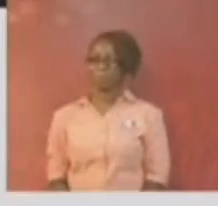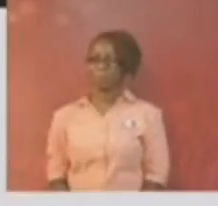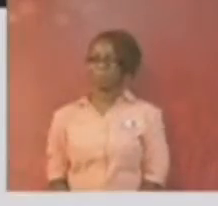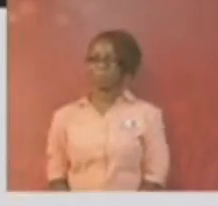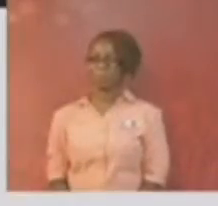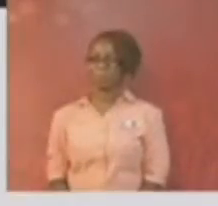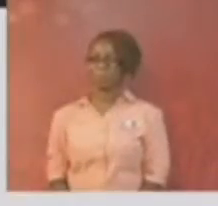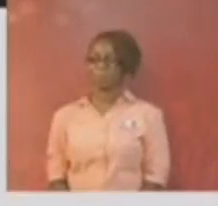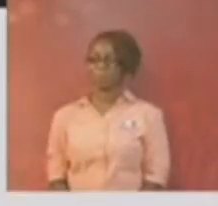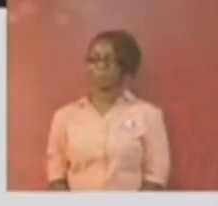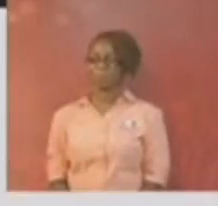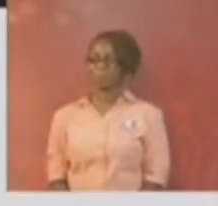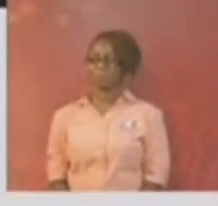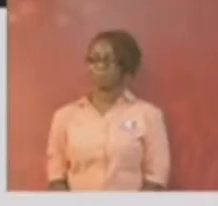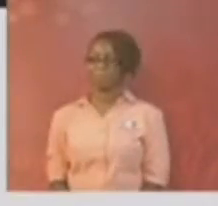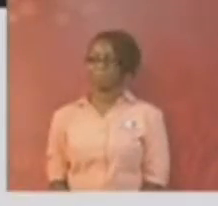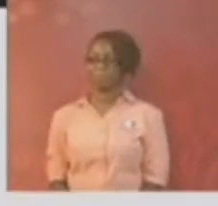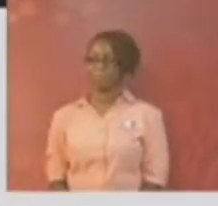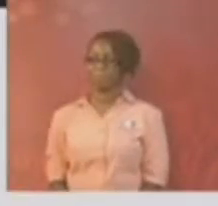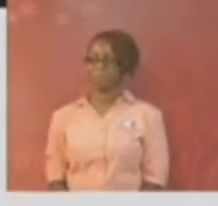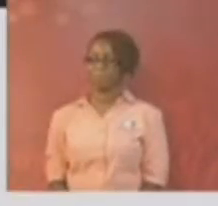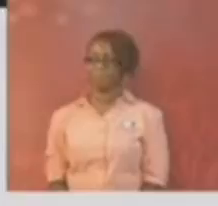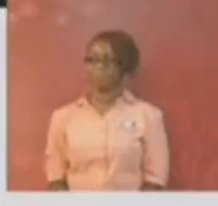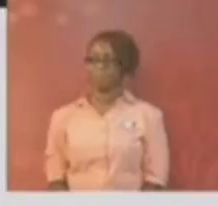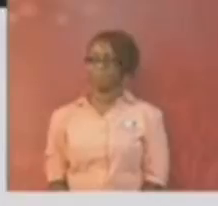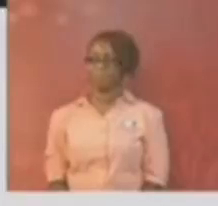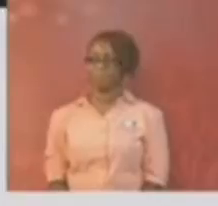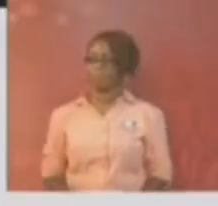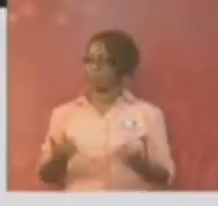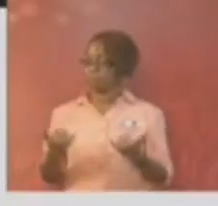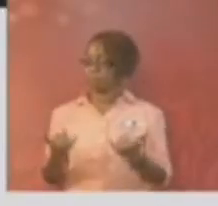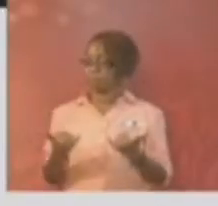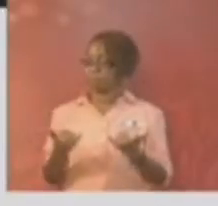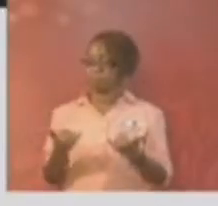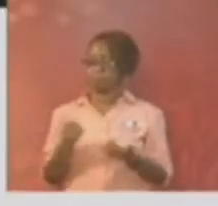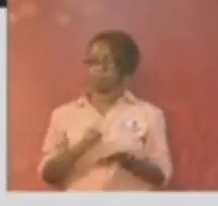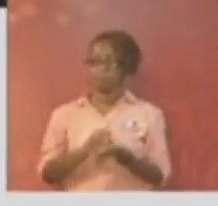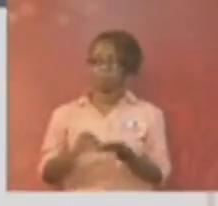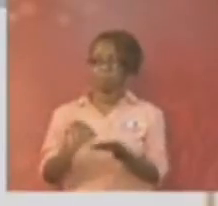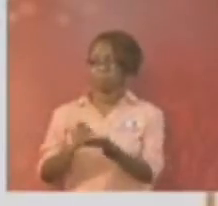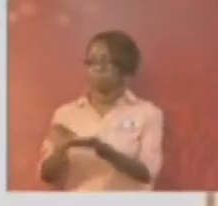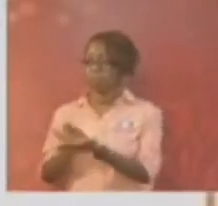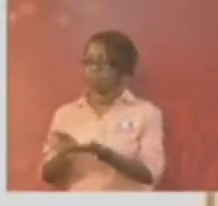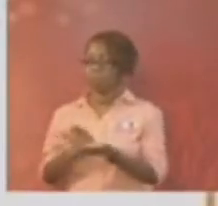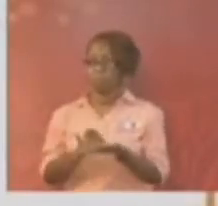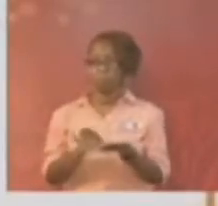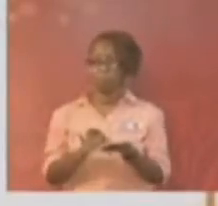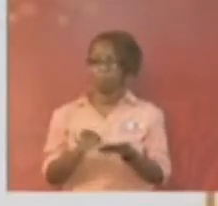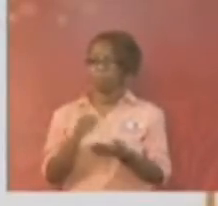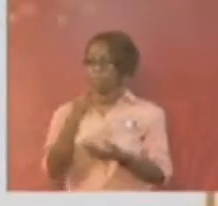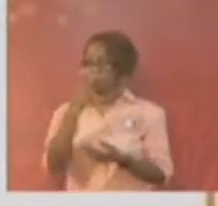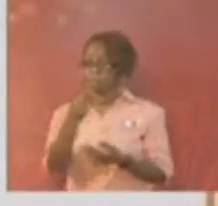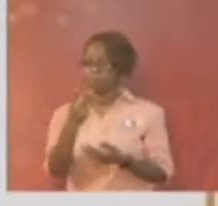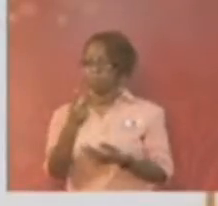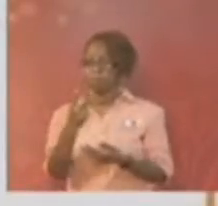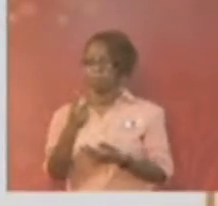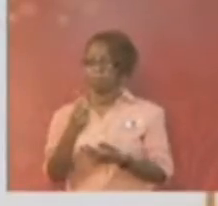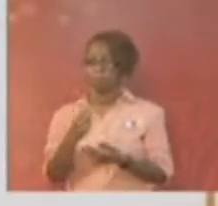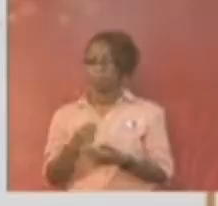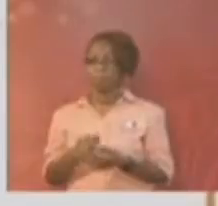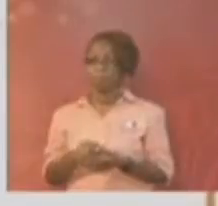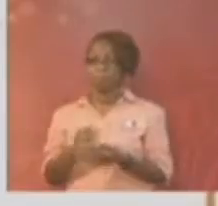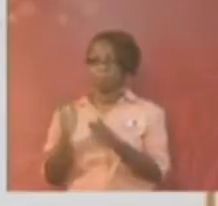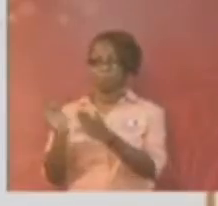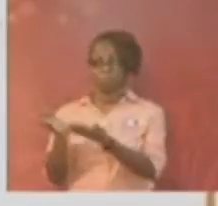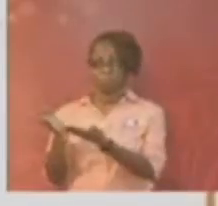slide. So the epidemiological situation remains as seen. The epi